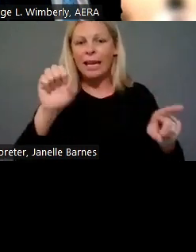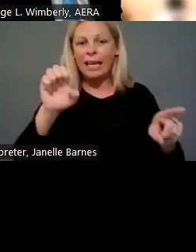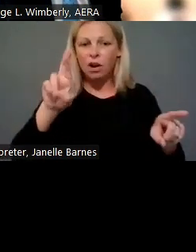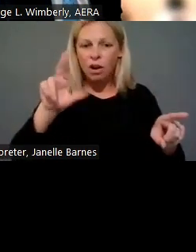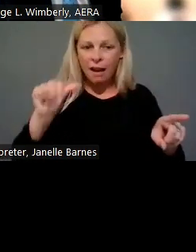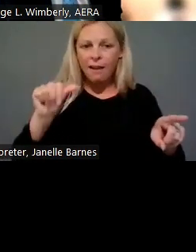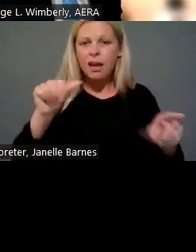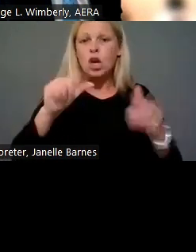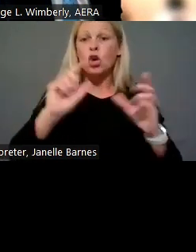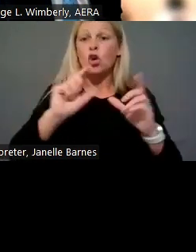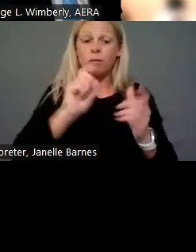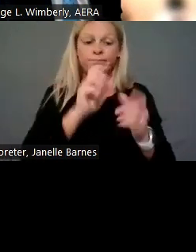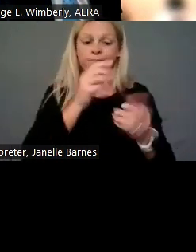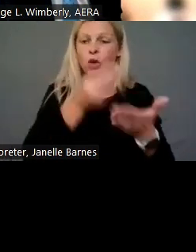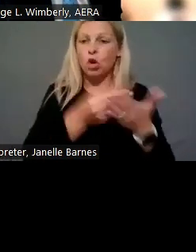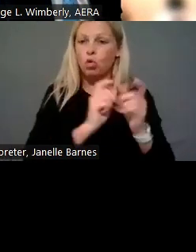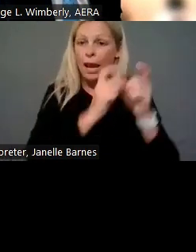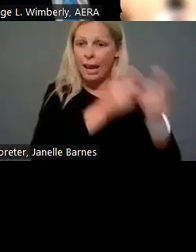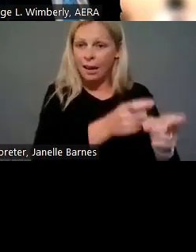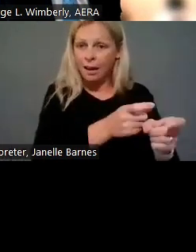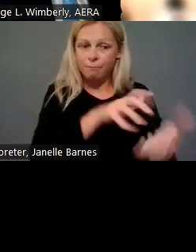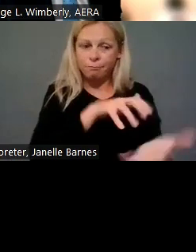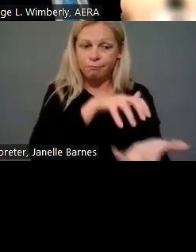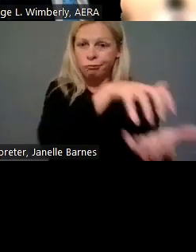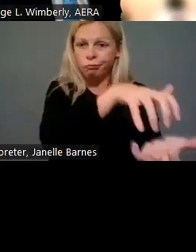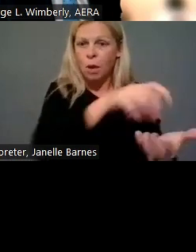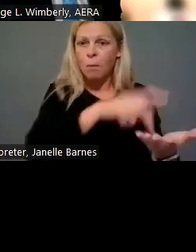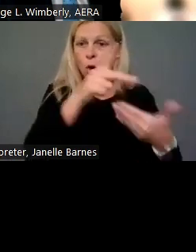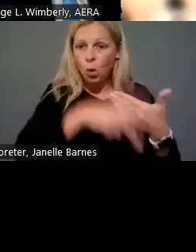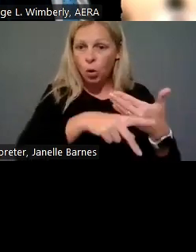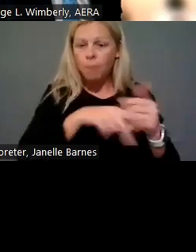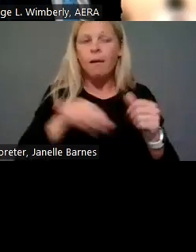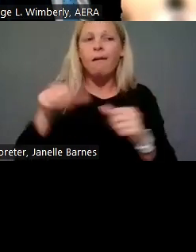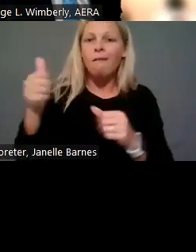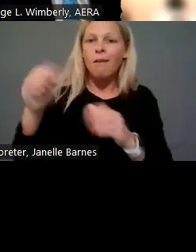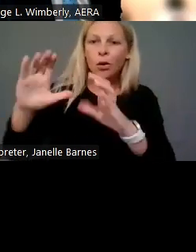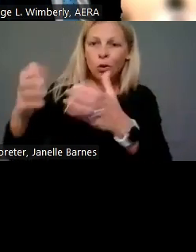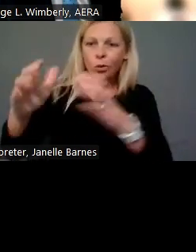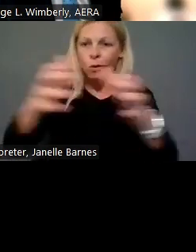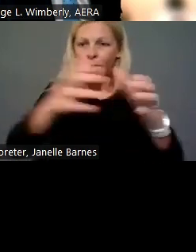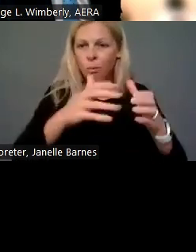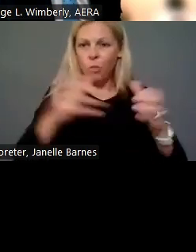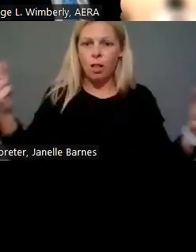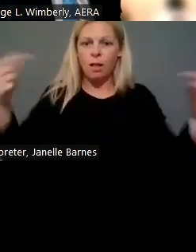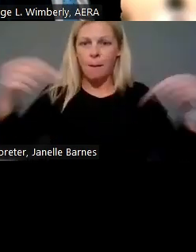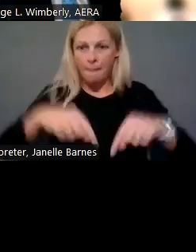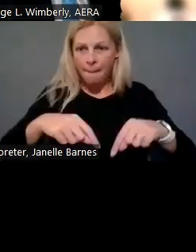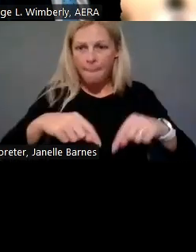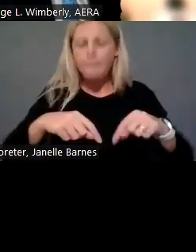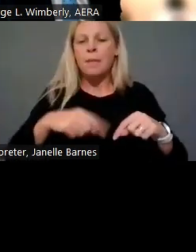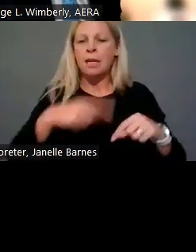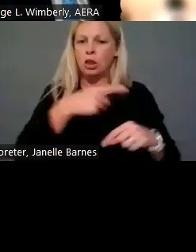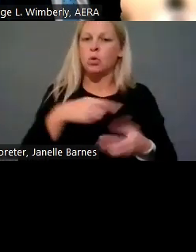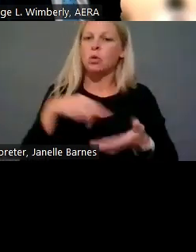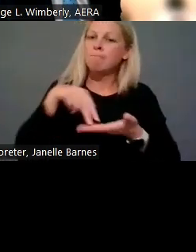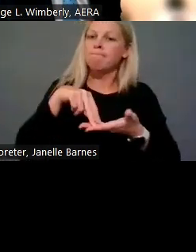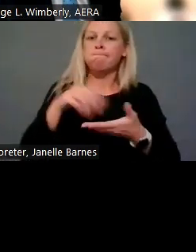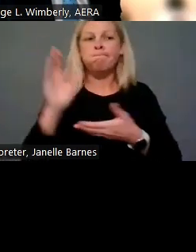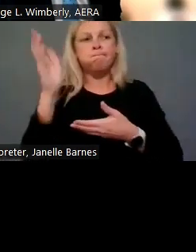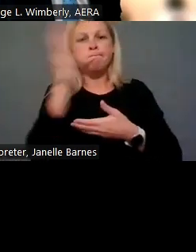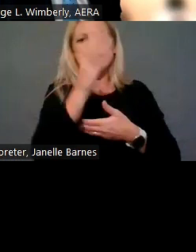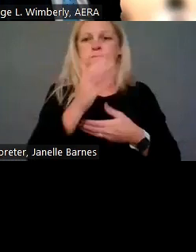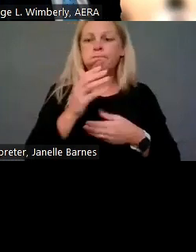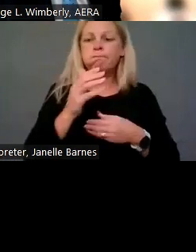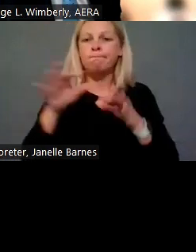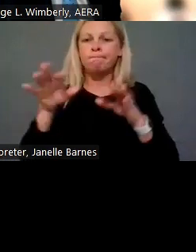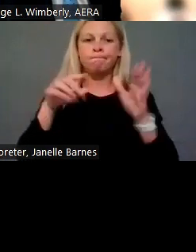grants program and some other funded people from other fellowship programs. And it's definitely showcase your work, and we make